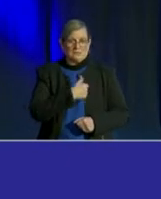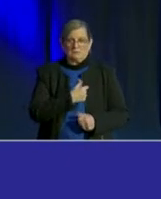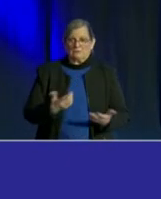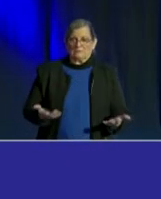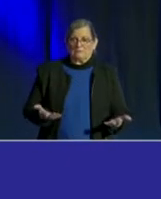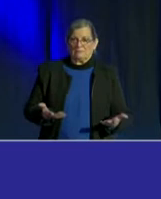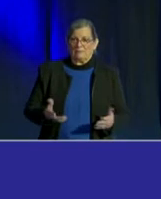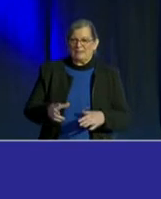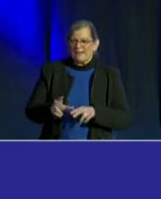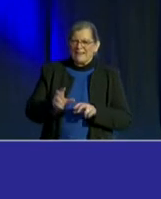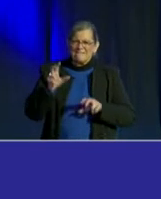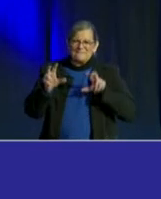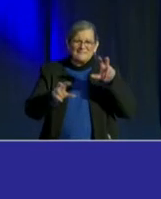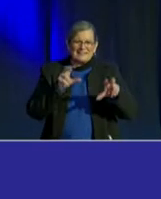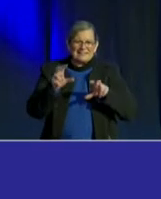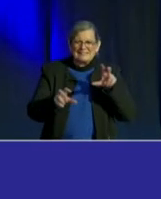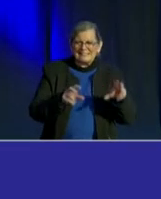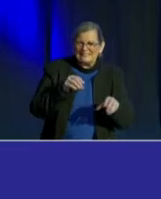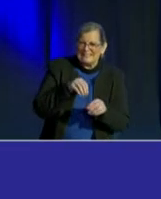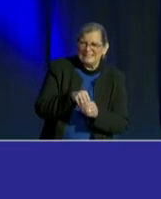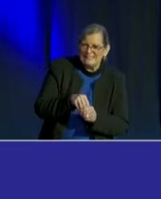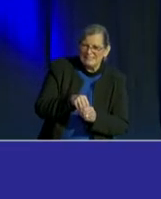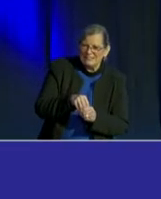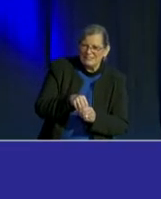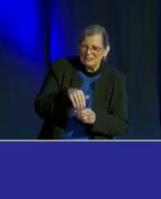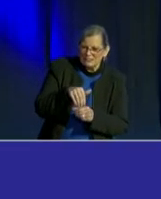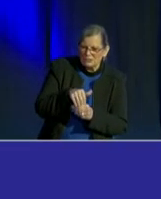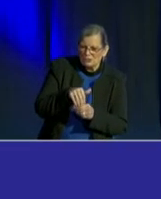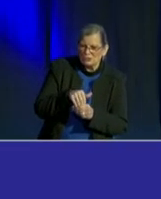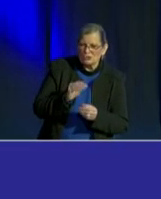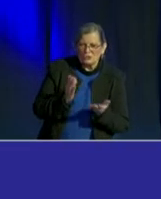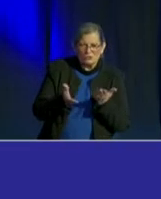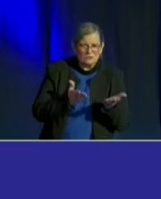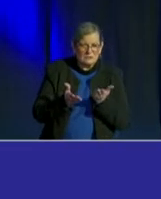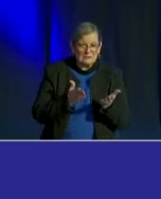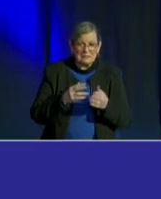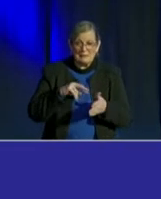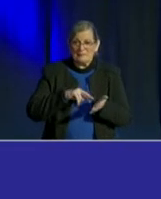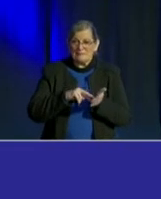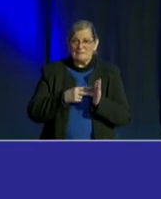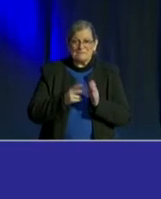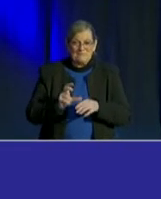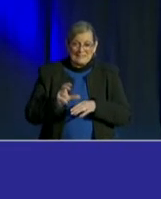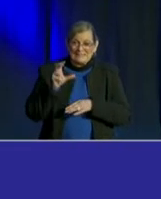Investments in internal services is an investment and a support in